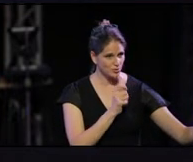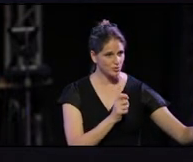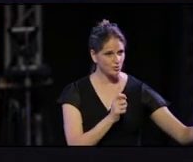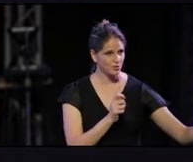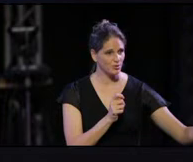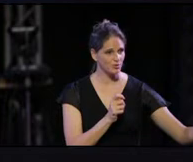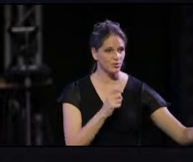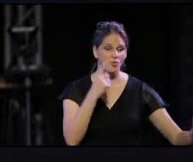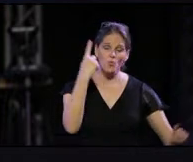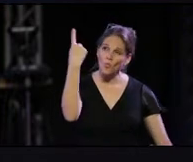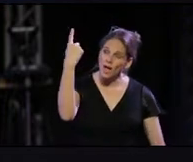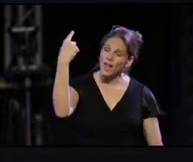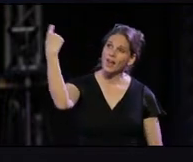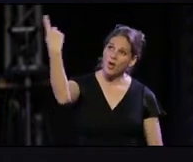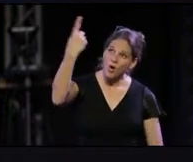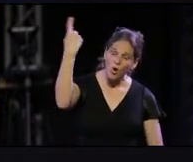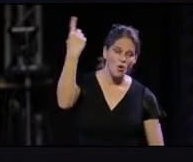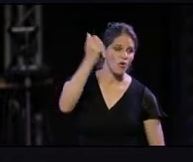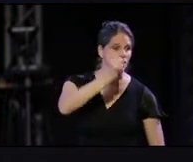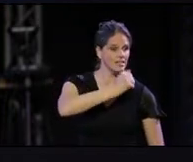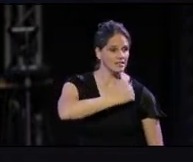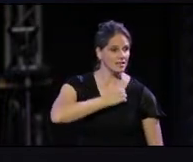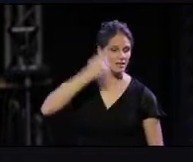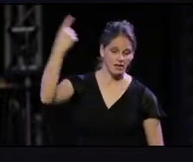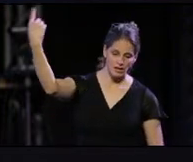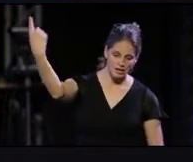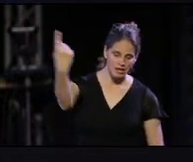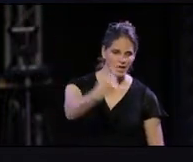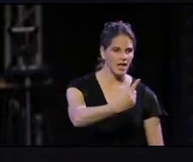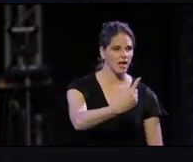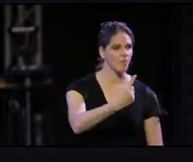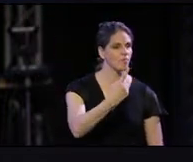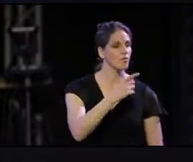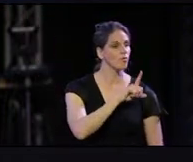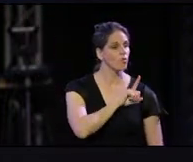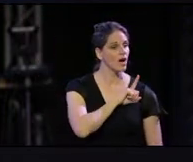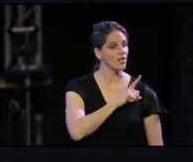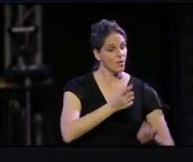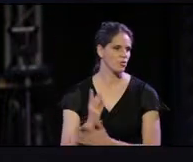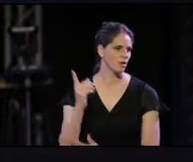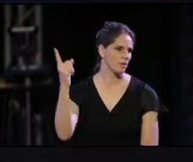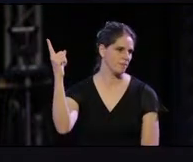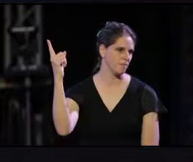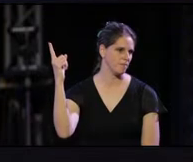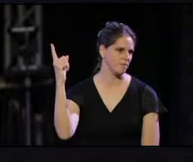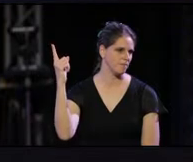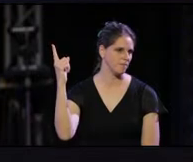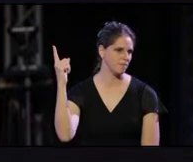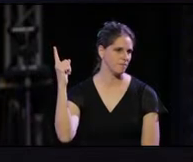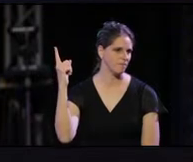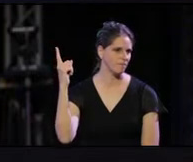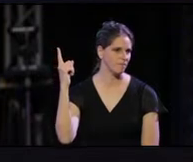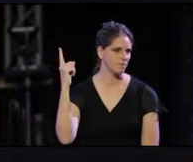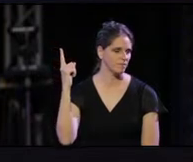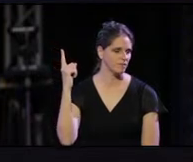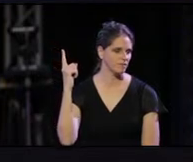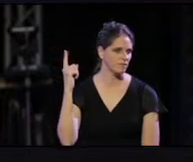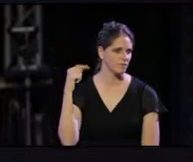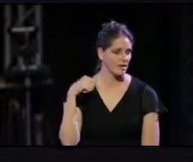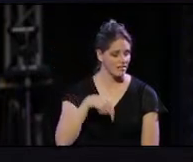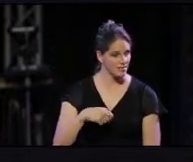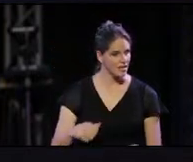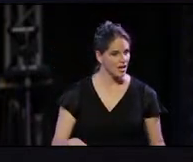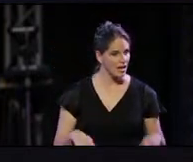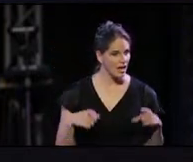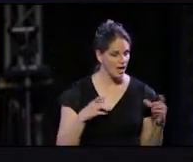only son into the world that we might live through him." You see the idea that this love, this life of Jesus,